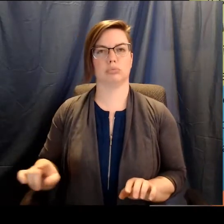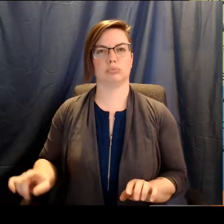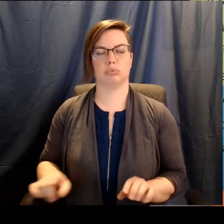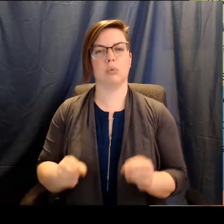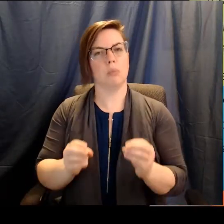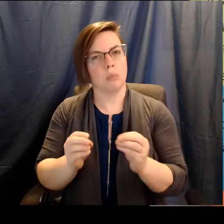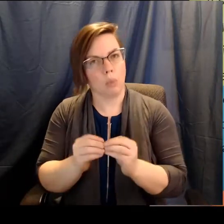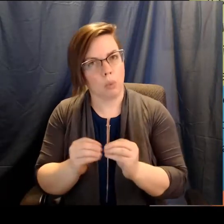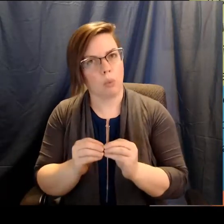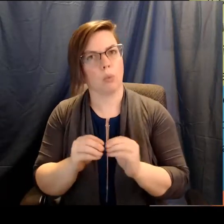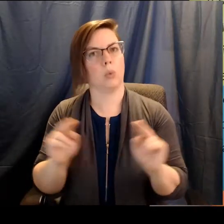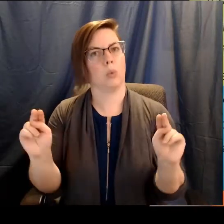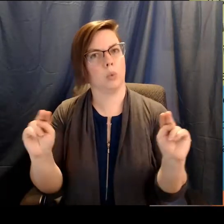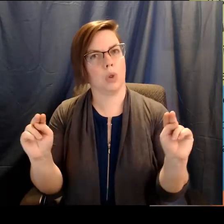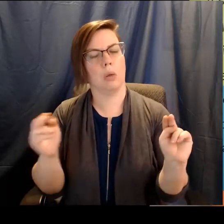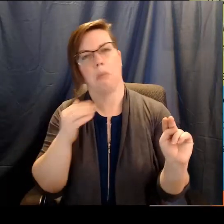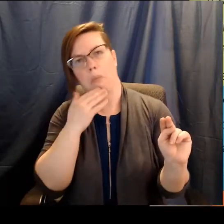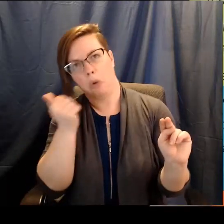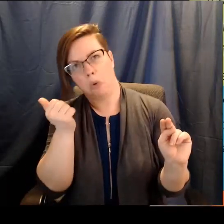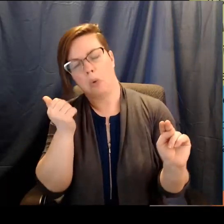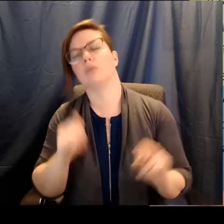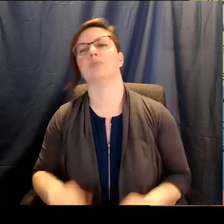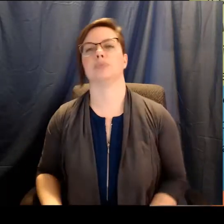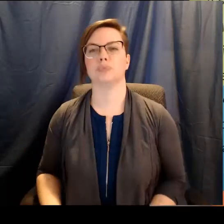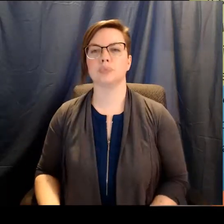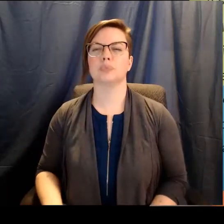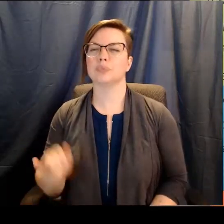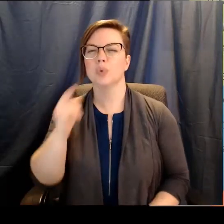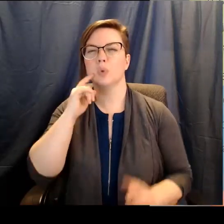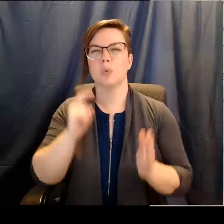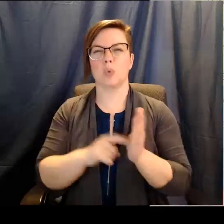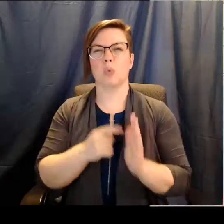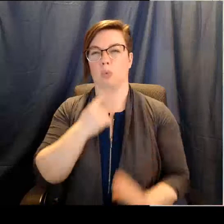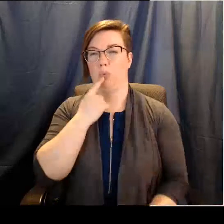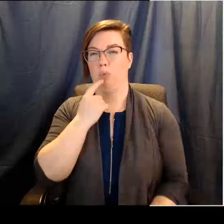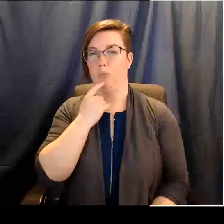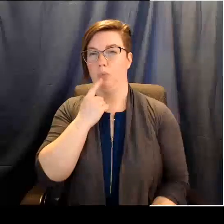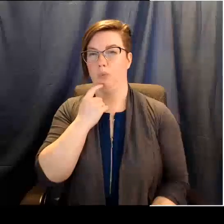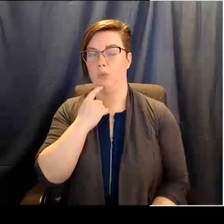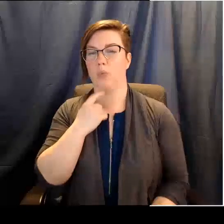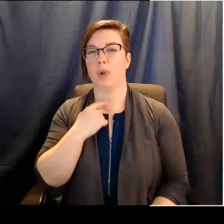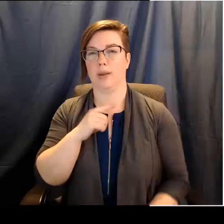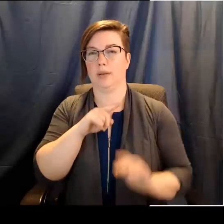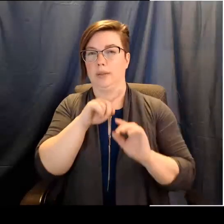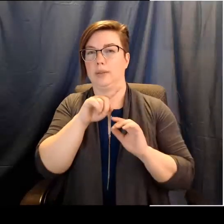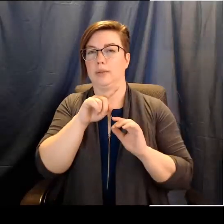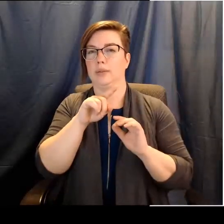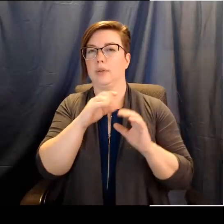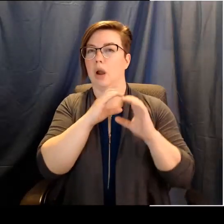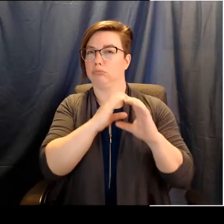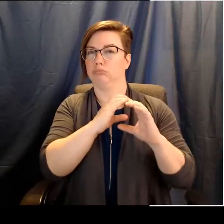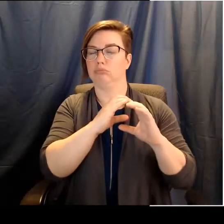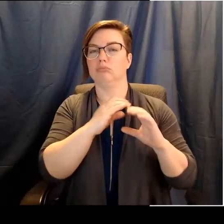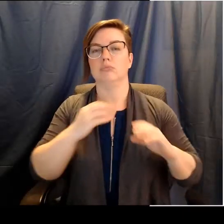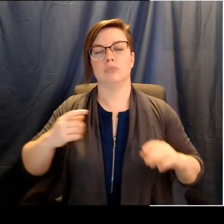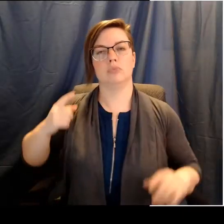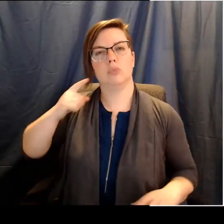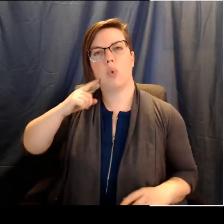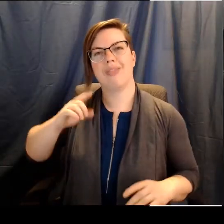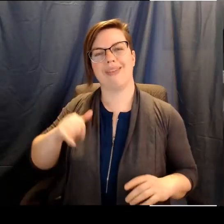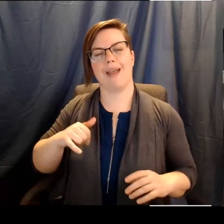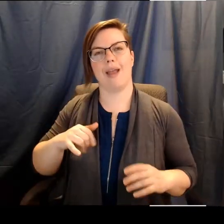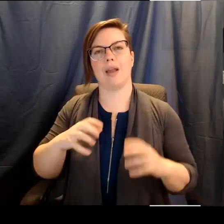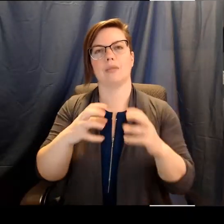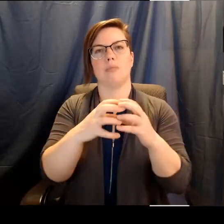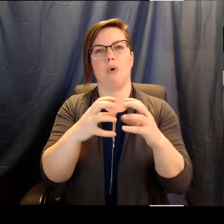position. You'll see a red dot in that picture as well. So in that red dot, that's supposed to mimic like a tennis ball or a towel that you've rolled up, and